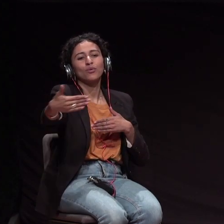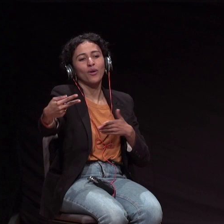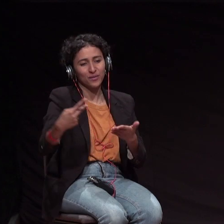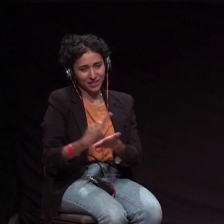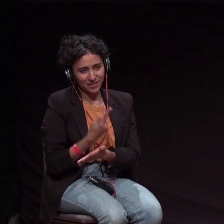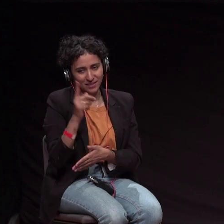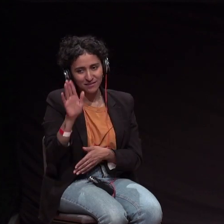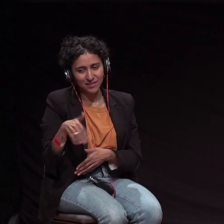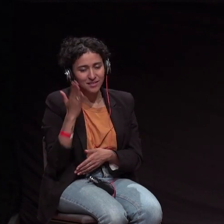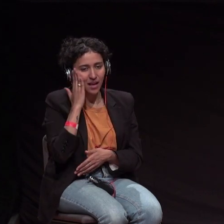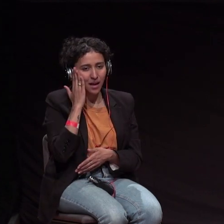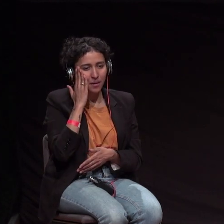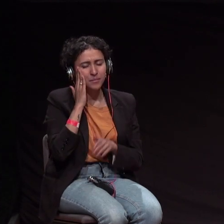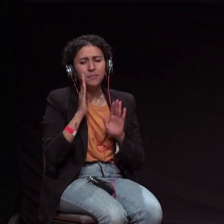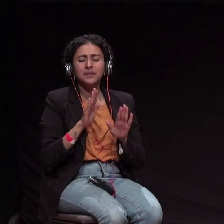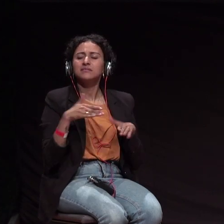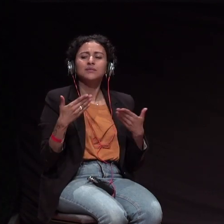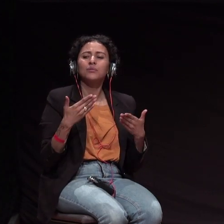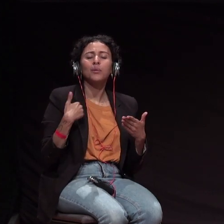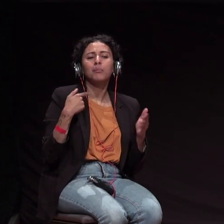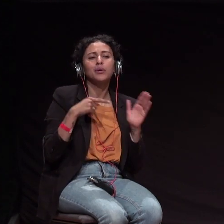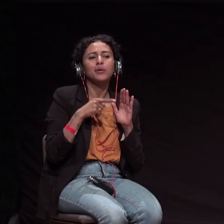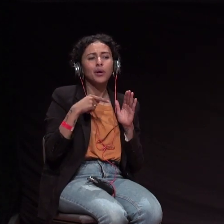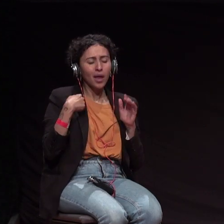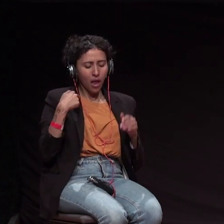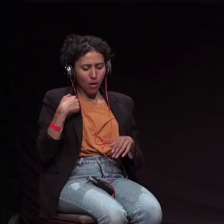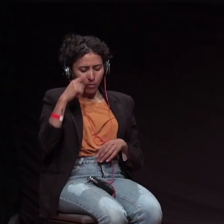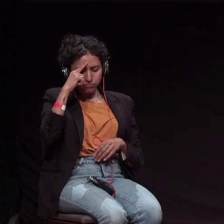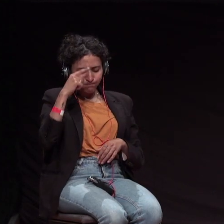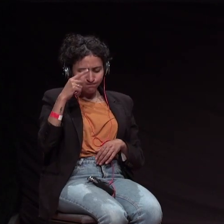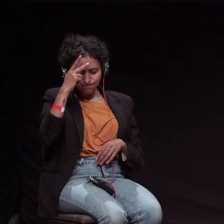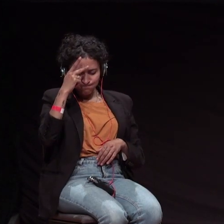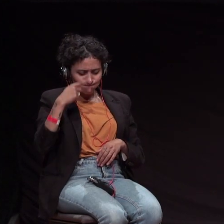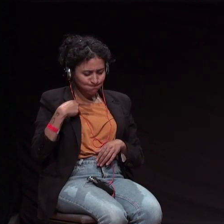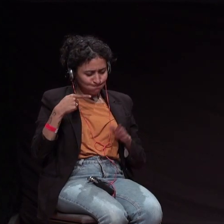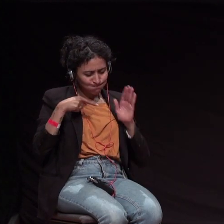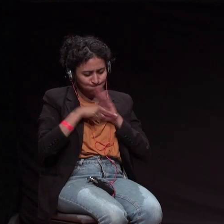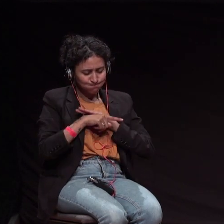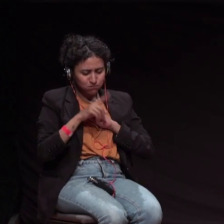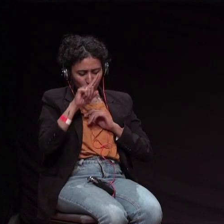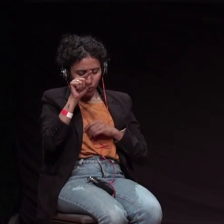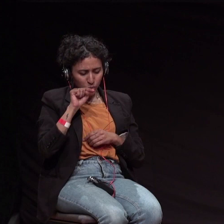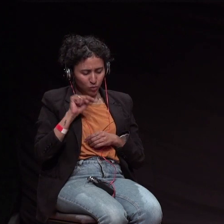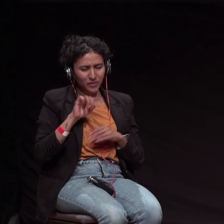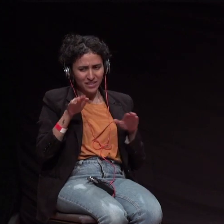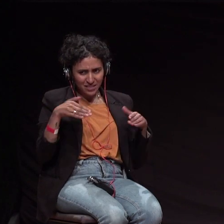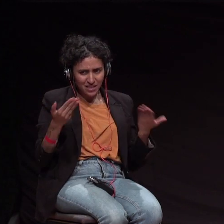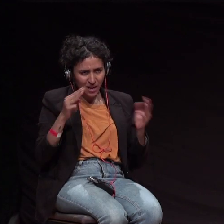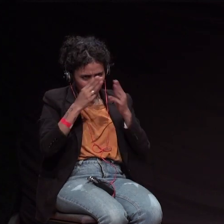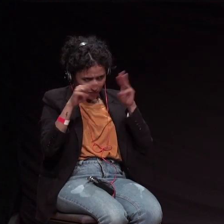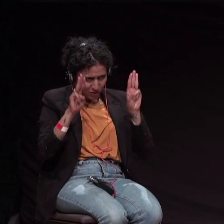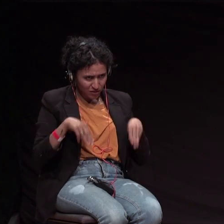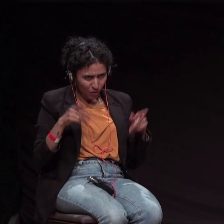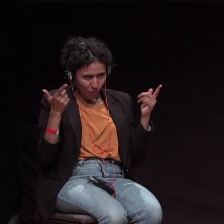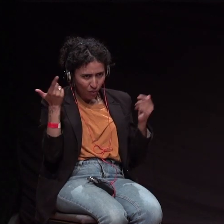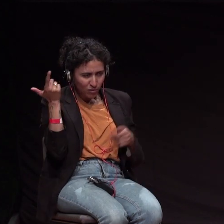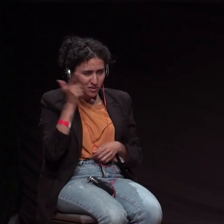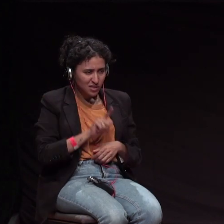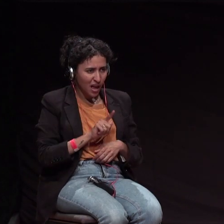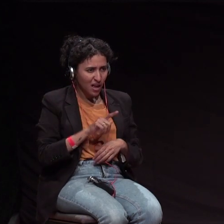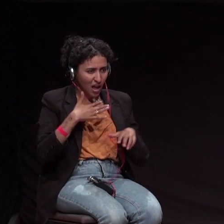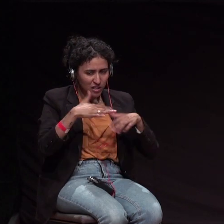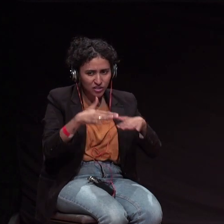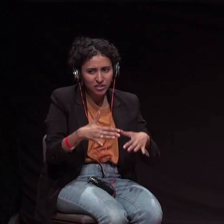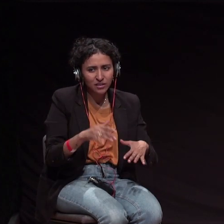like, can we expect them to? And who are on the boards of these museums? Real estate developers. I tell you, like, 5 out of 10 people on the boards of museums are real